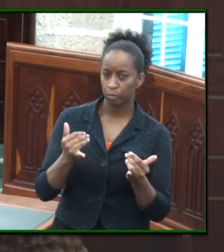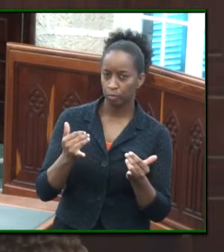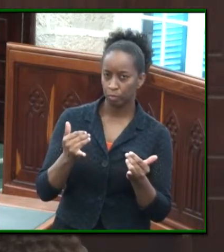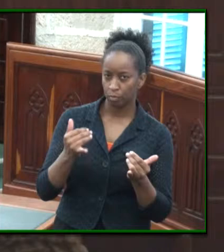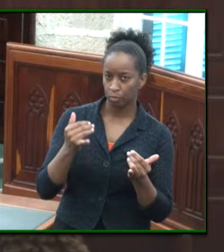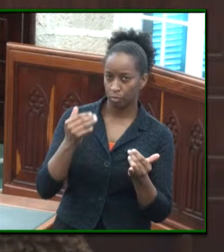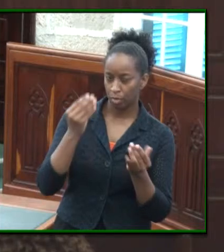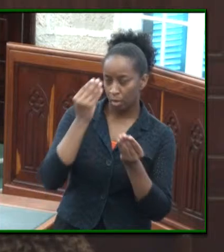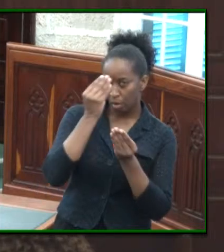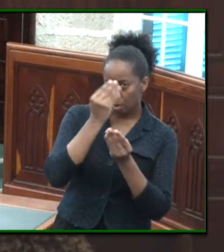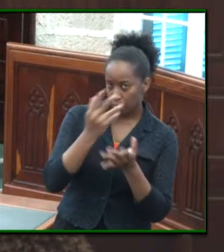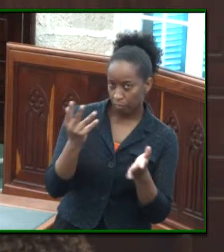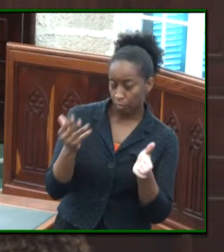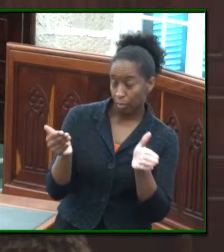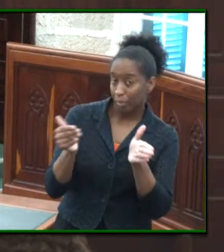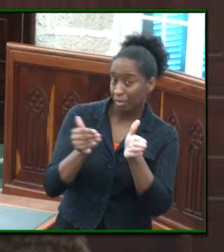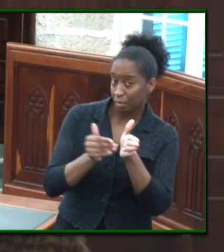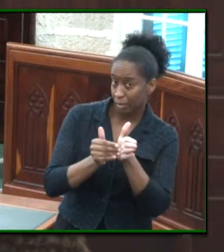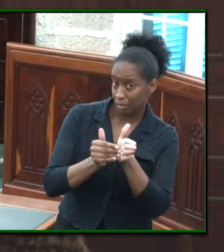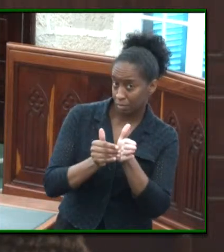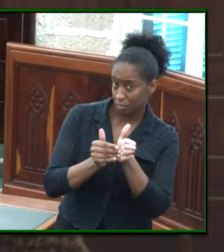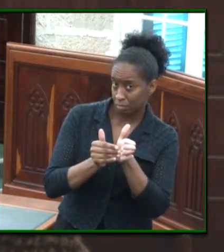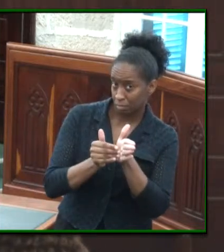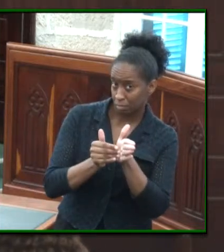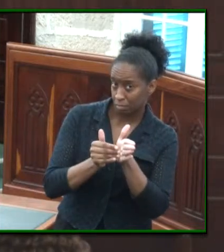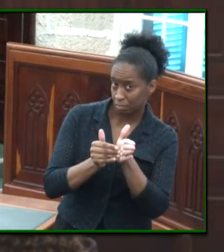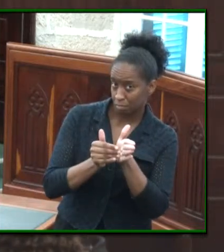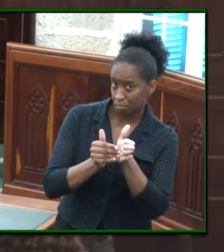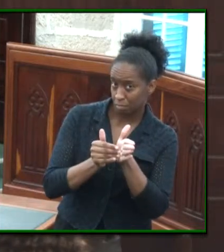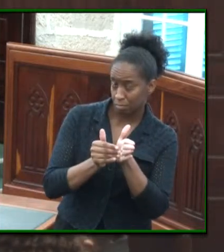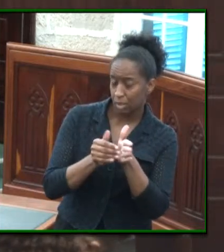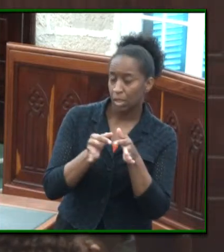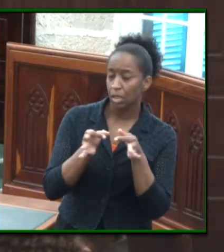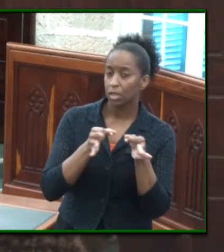standing orders as it relate to